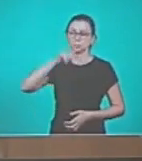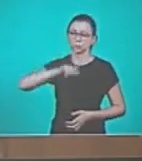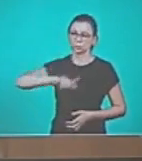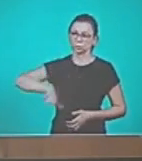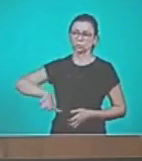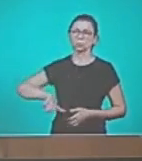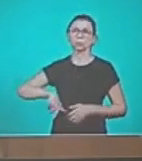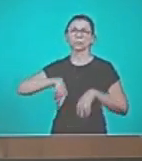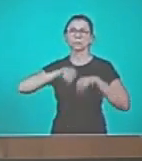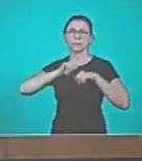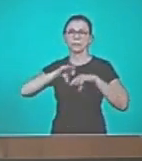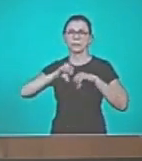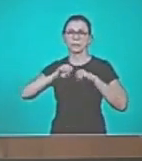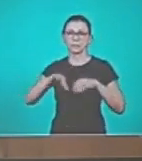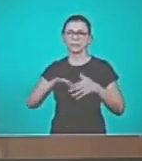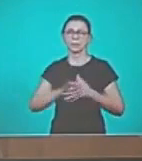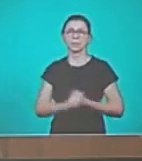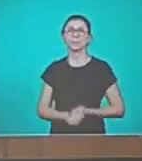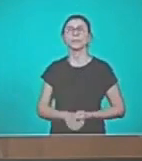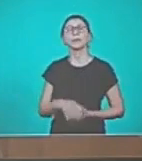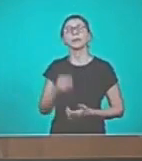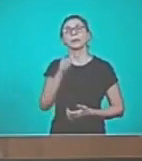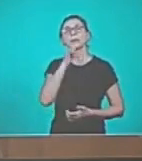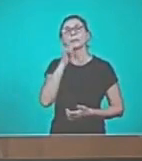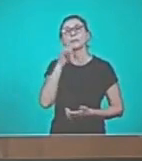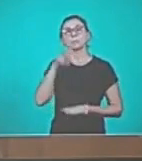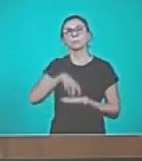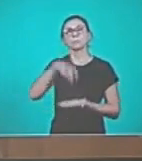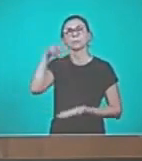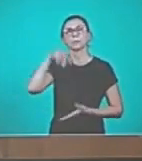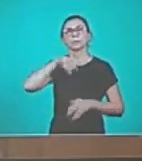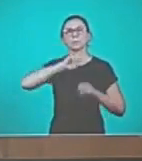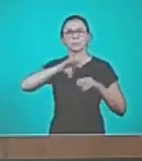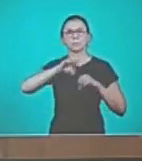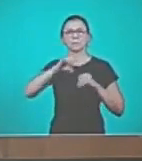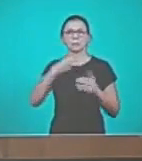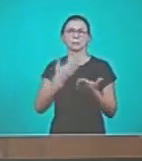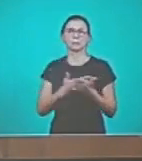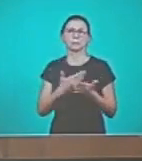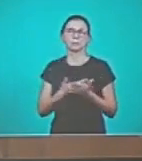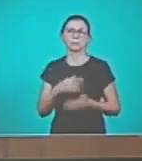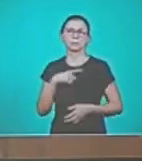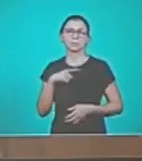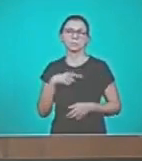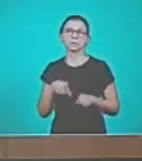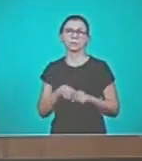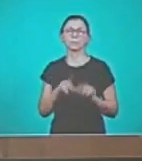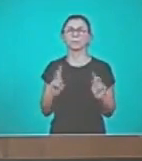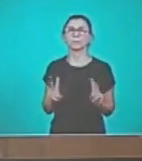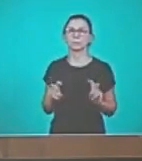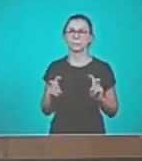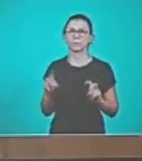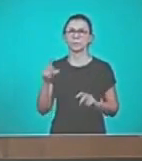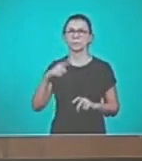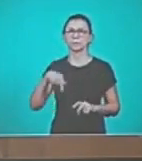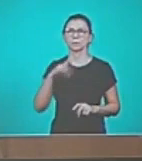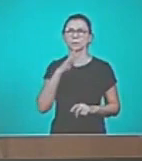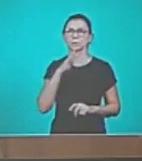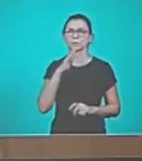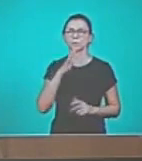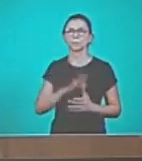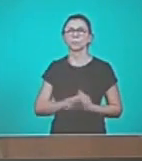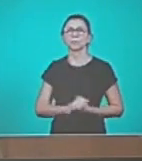So it is called reinforcement. Well, it's very common in the morning. There is even an expression that is known